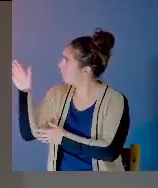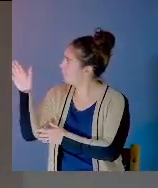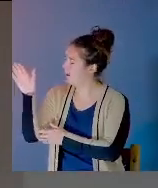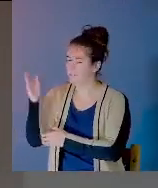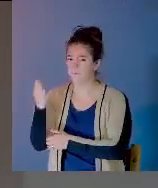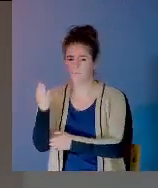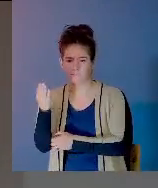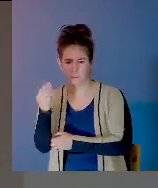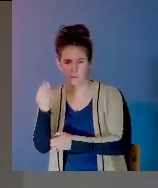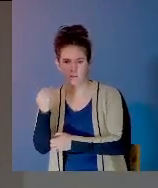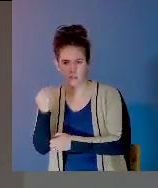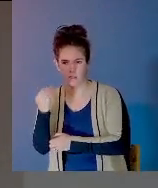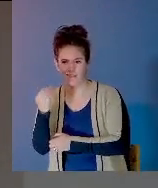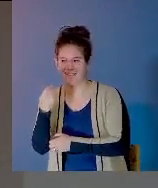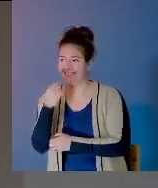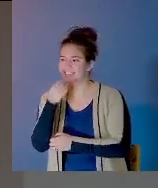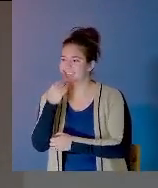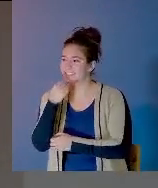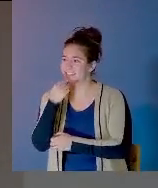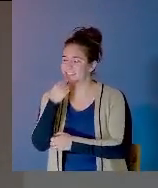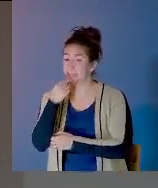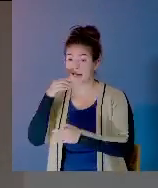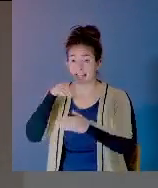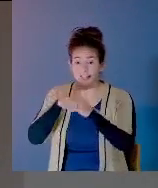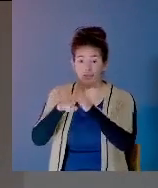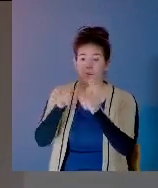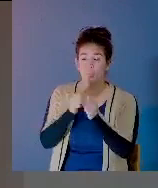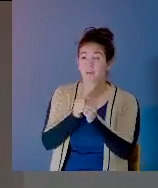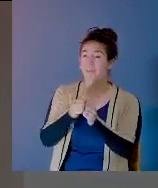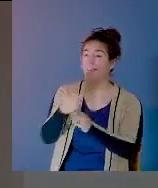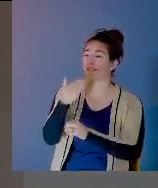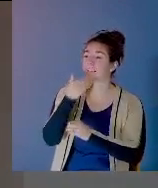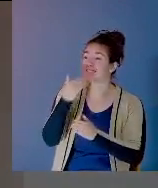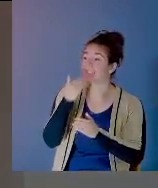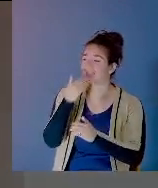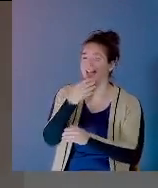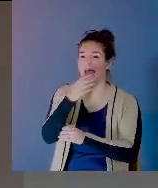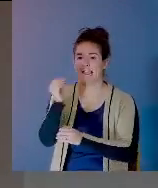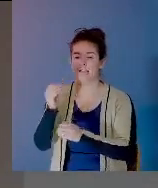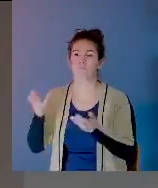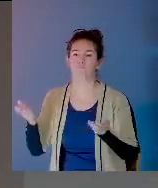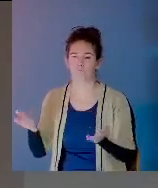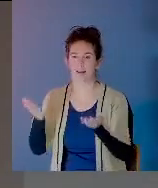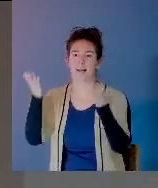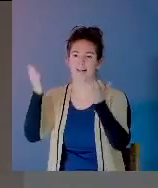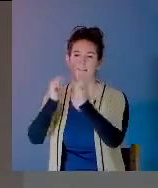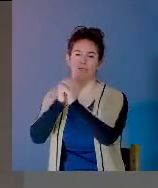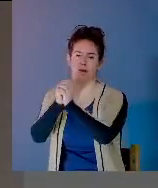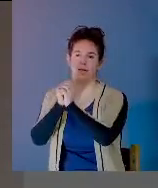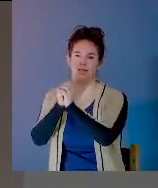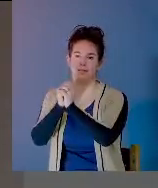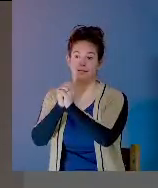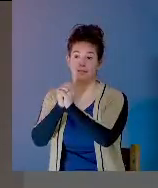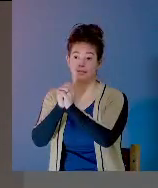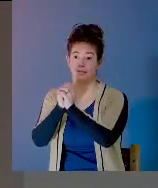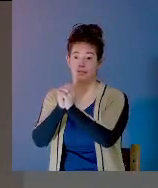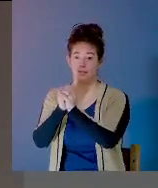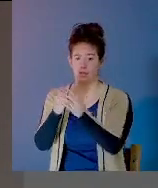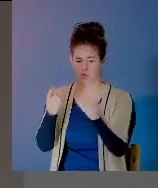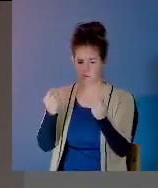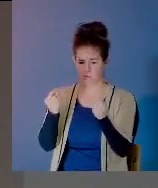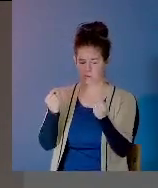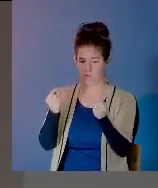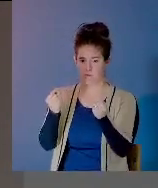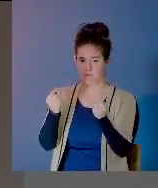his courts with praise. Be thankful unto him and bless